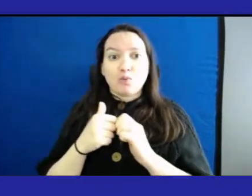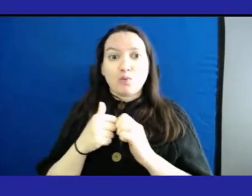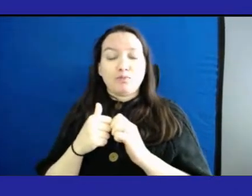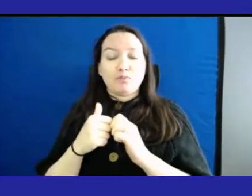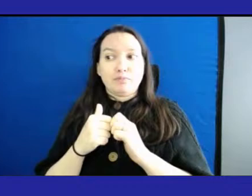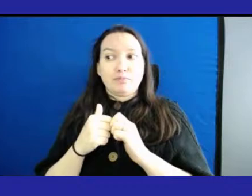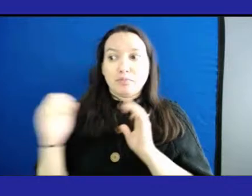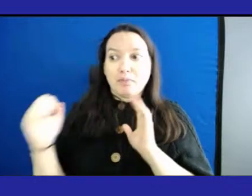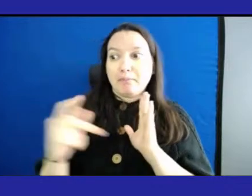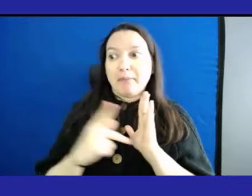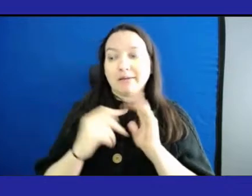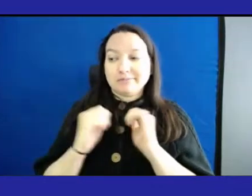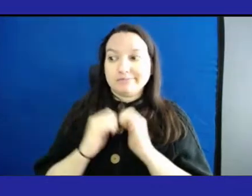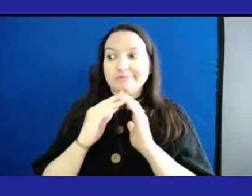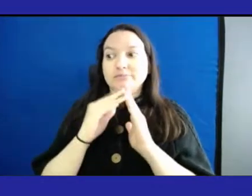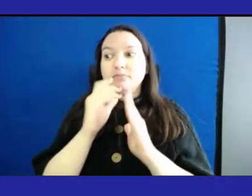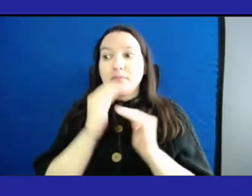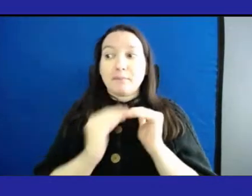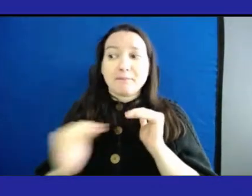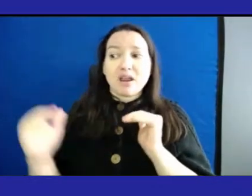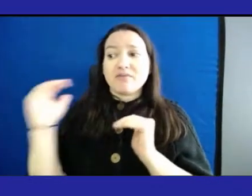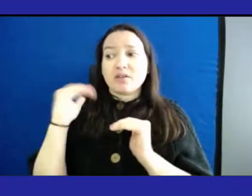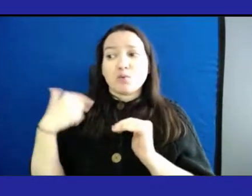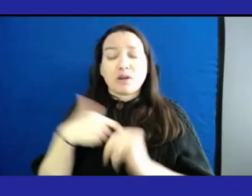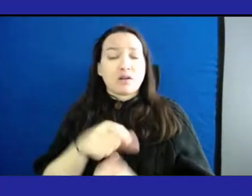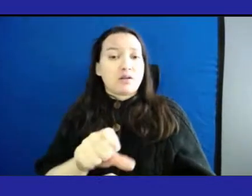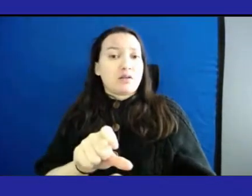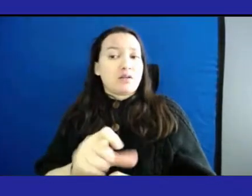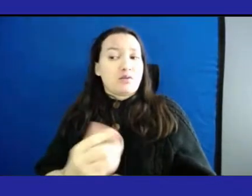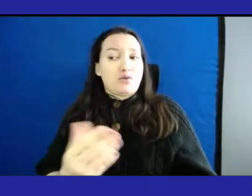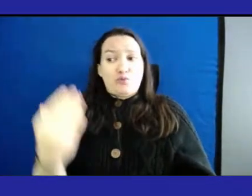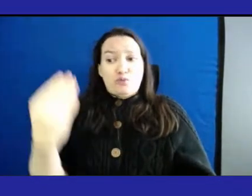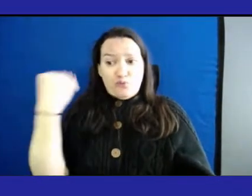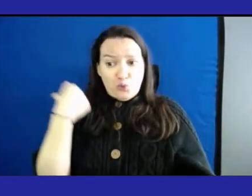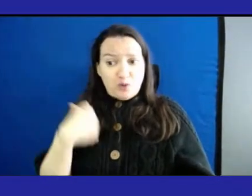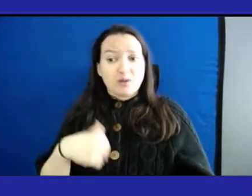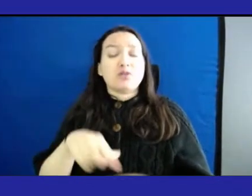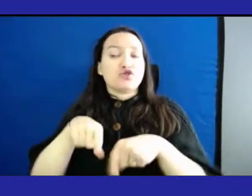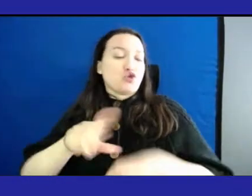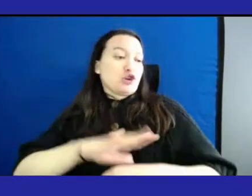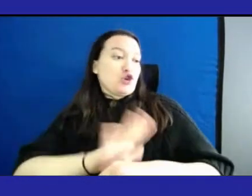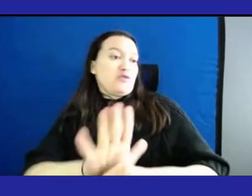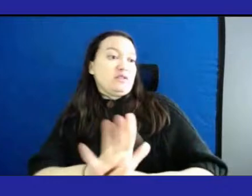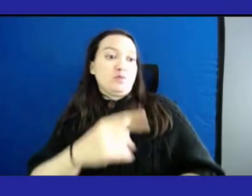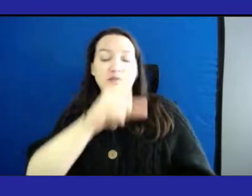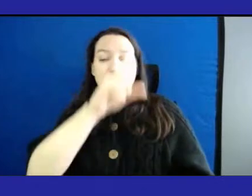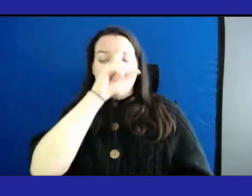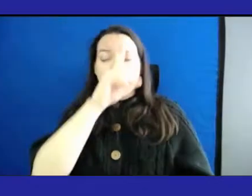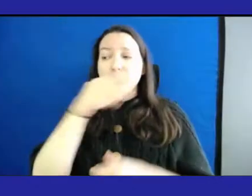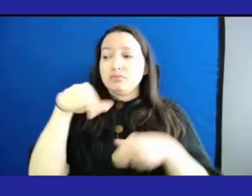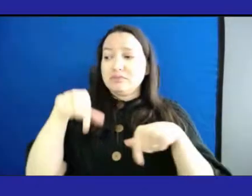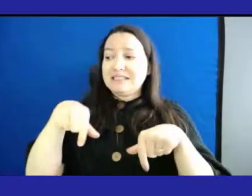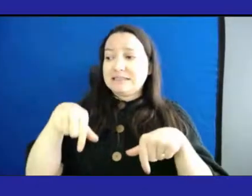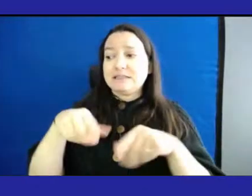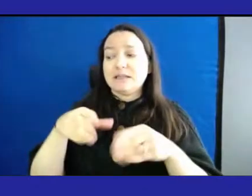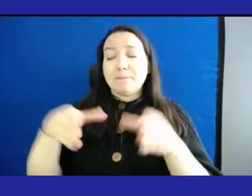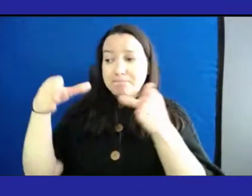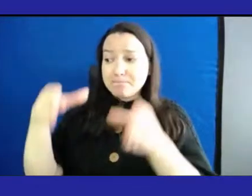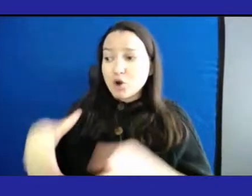just rebound, but go above and beyond what we were pre-COVID. And so we thought we'd bring the person